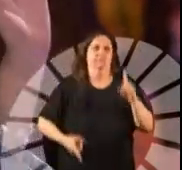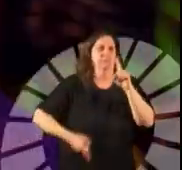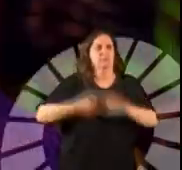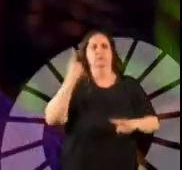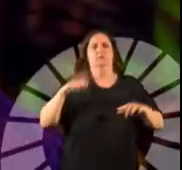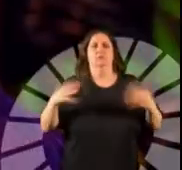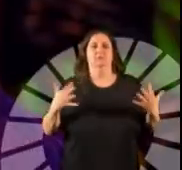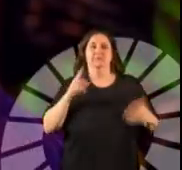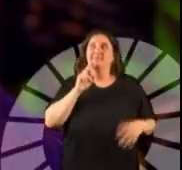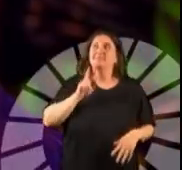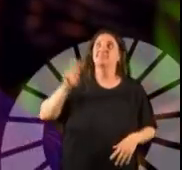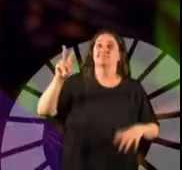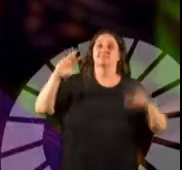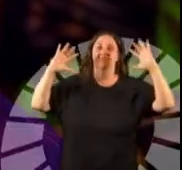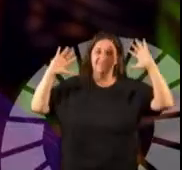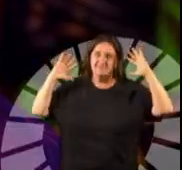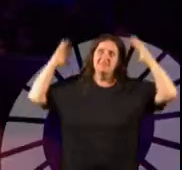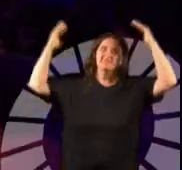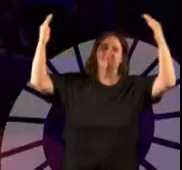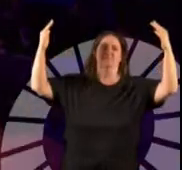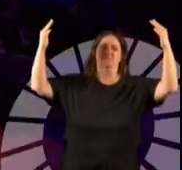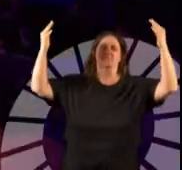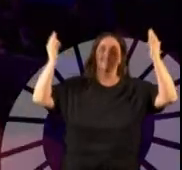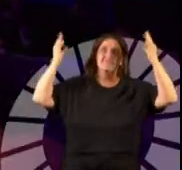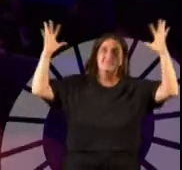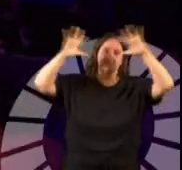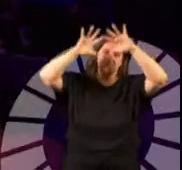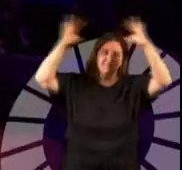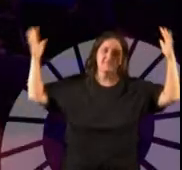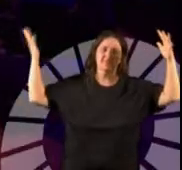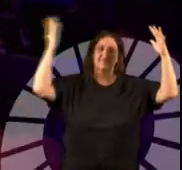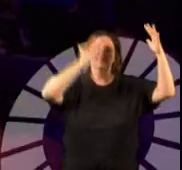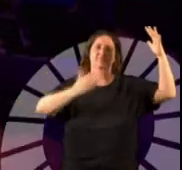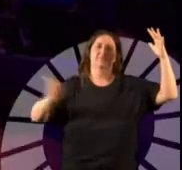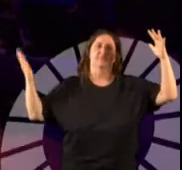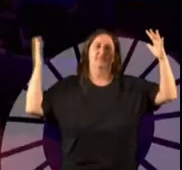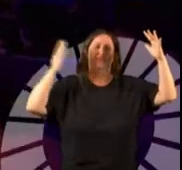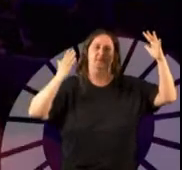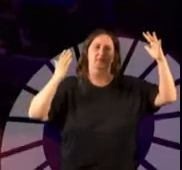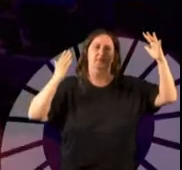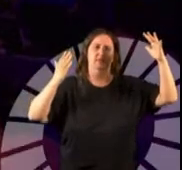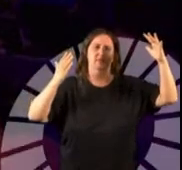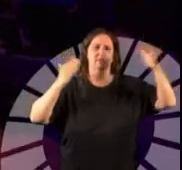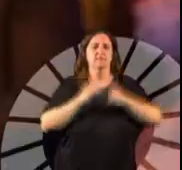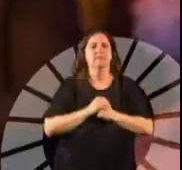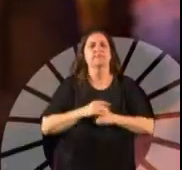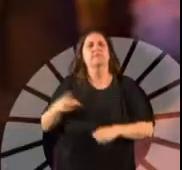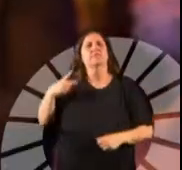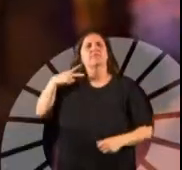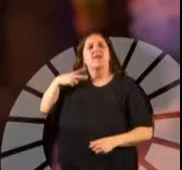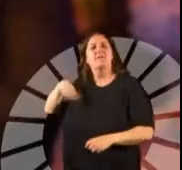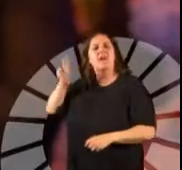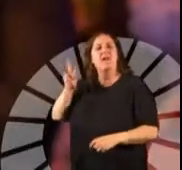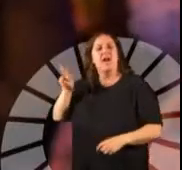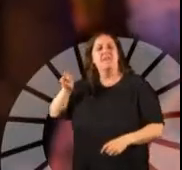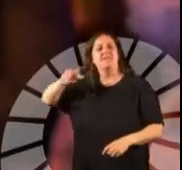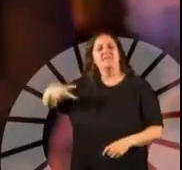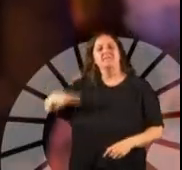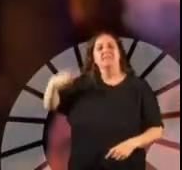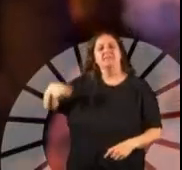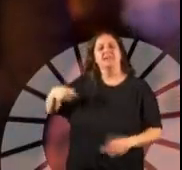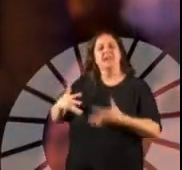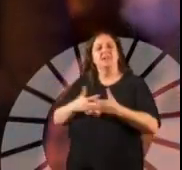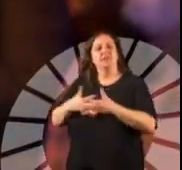that Kamala mentioned before, right? We're right now having a lot of crises. I really think that we should talk about